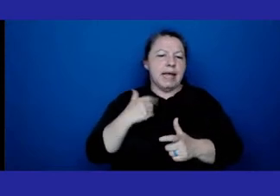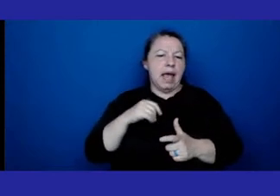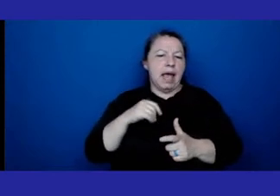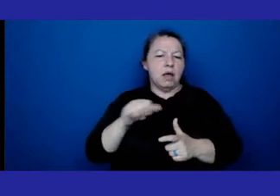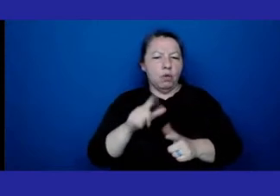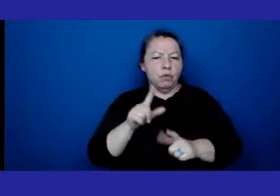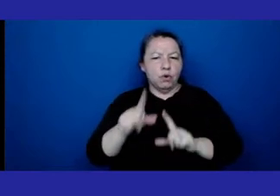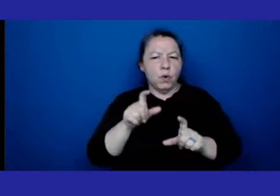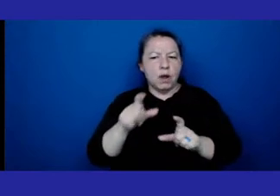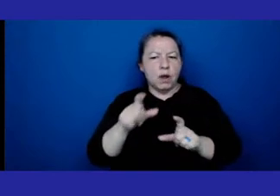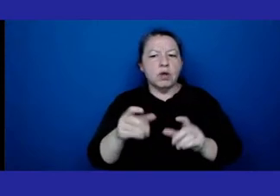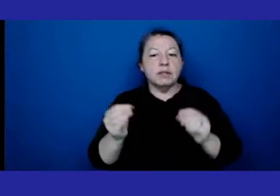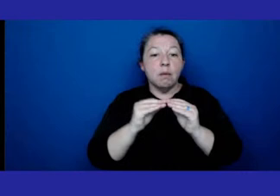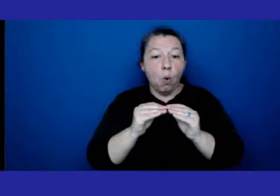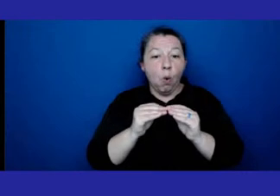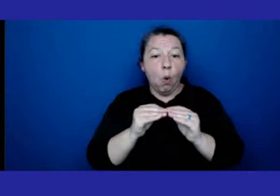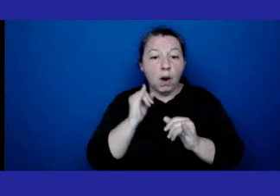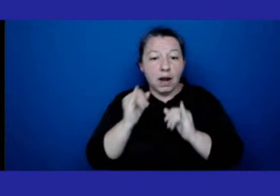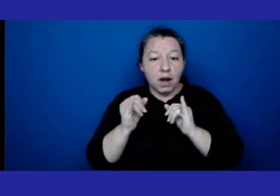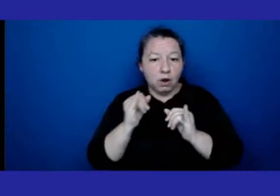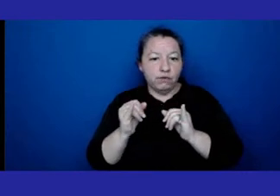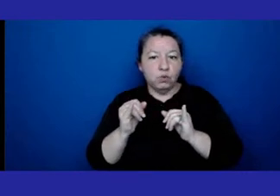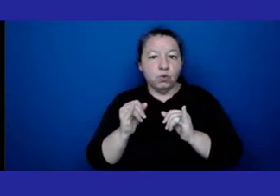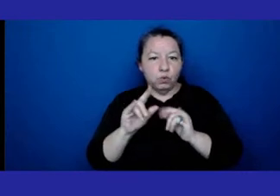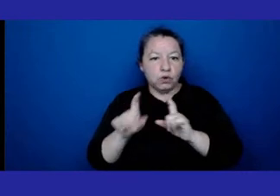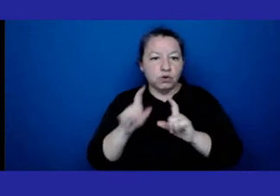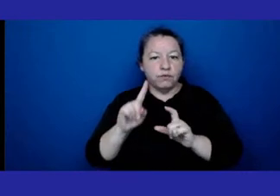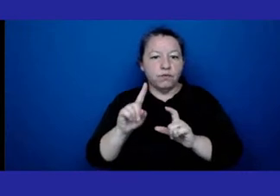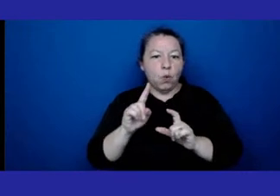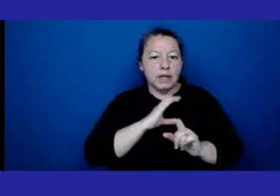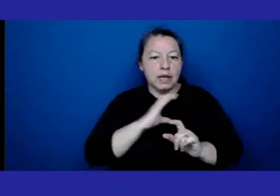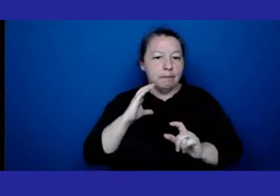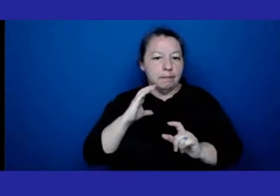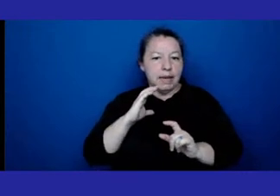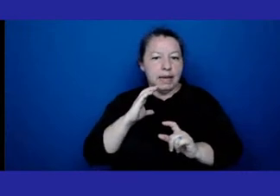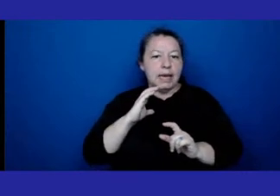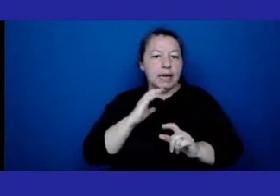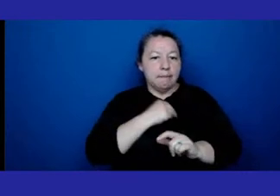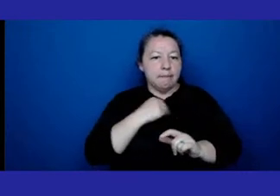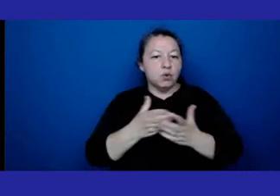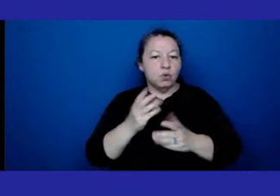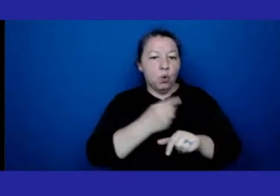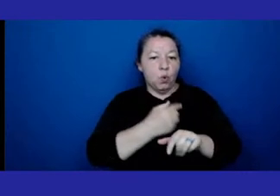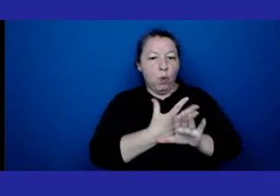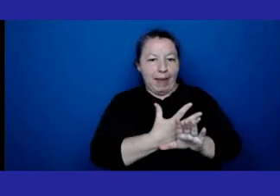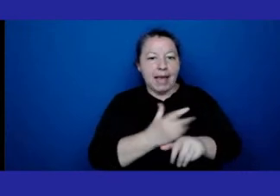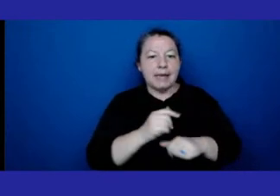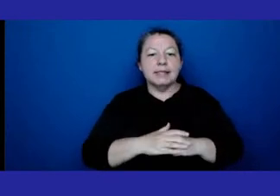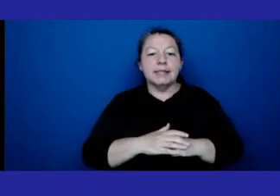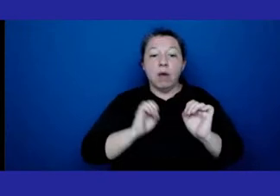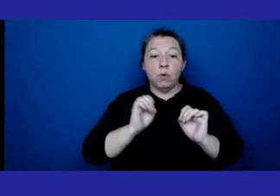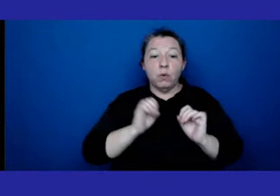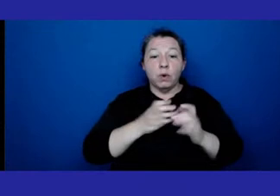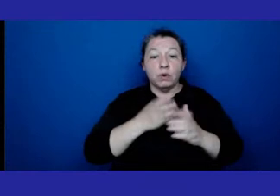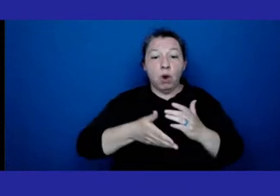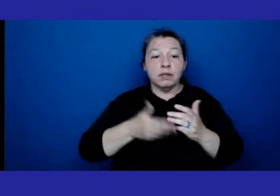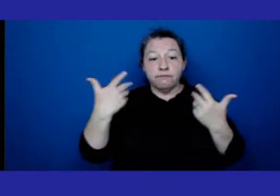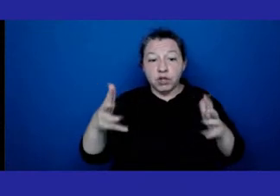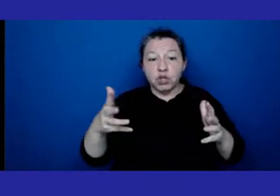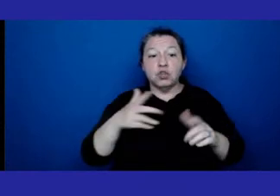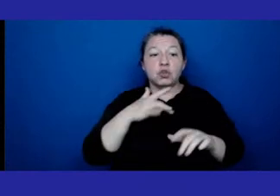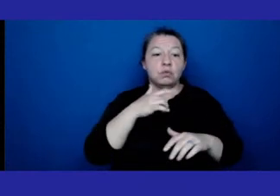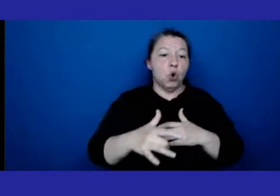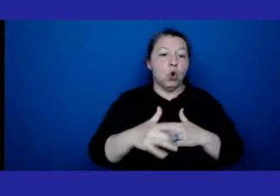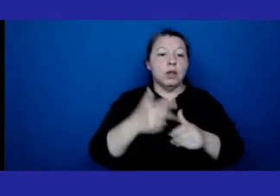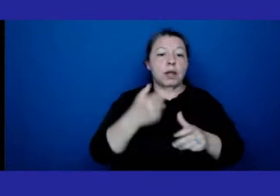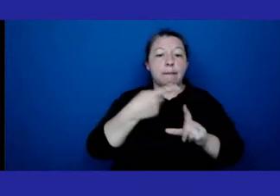further interviewed the committee members by WebEx. The evaluation process was completed in early April. Sodexo was the